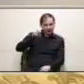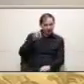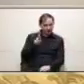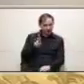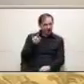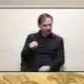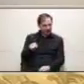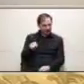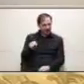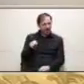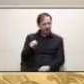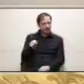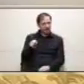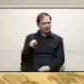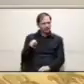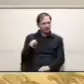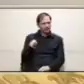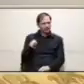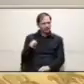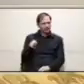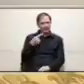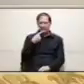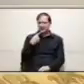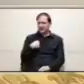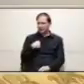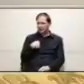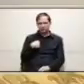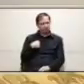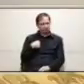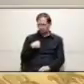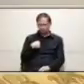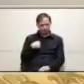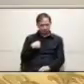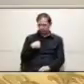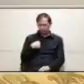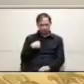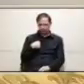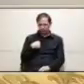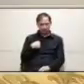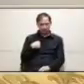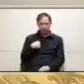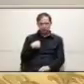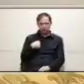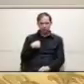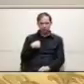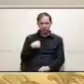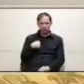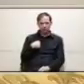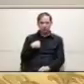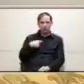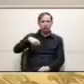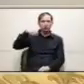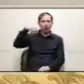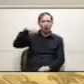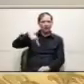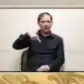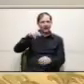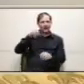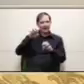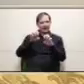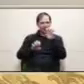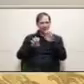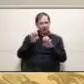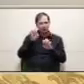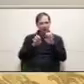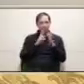indicate the matter that they must not implement the job evaluation report, which was going to actually create